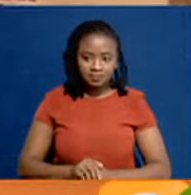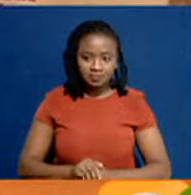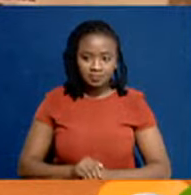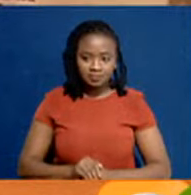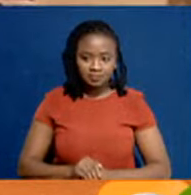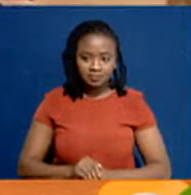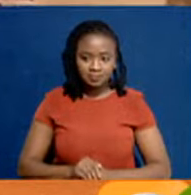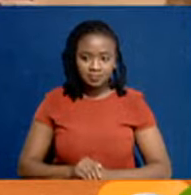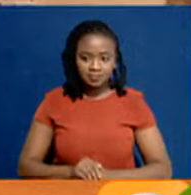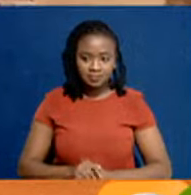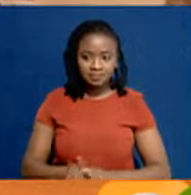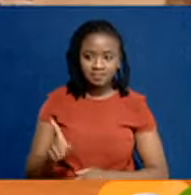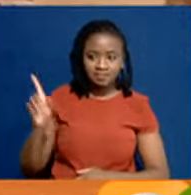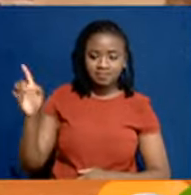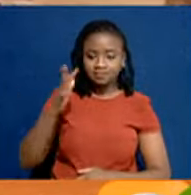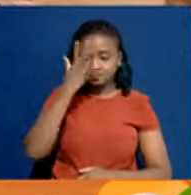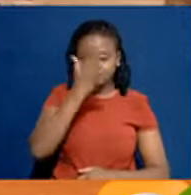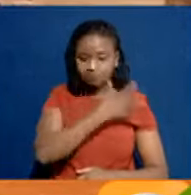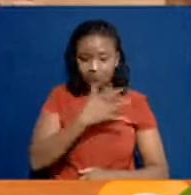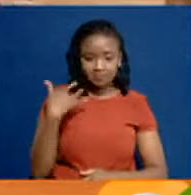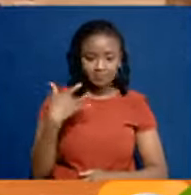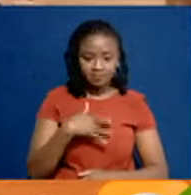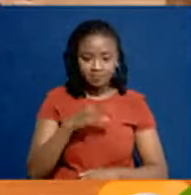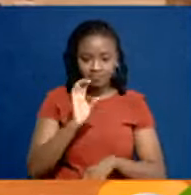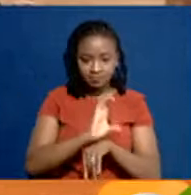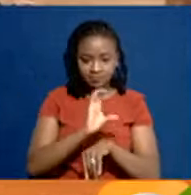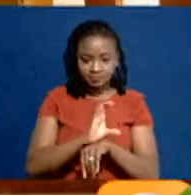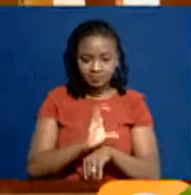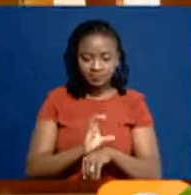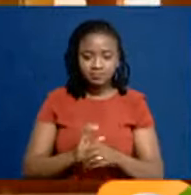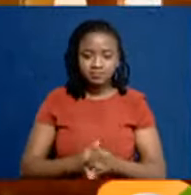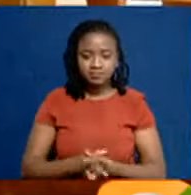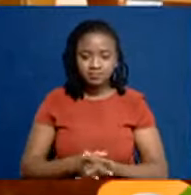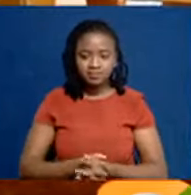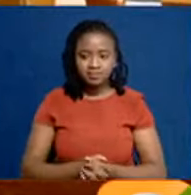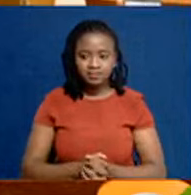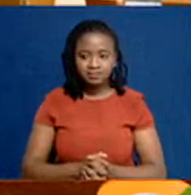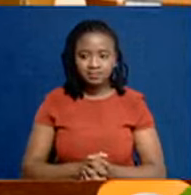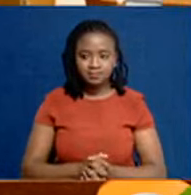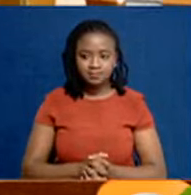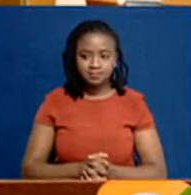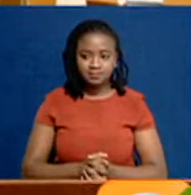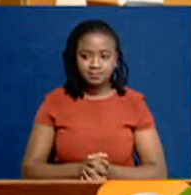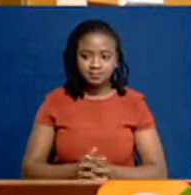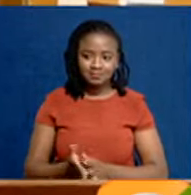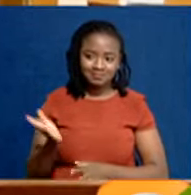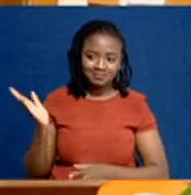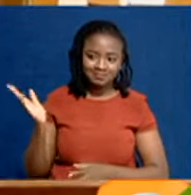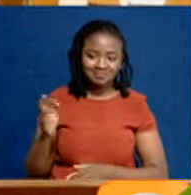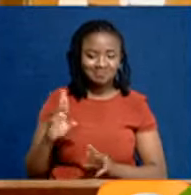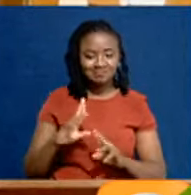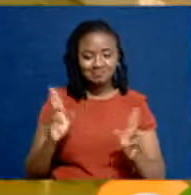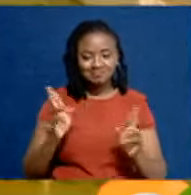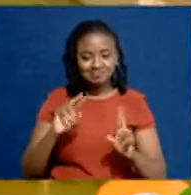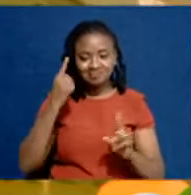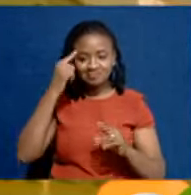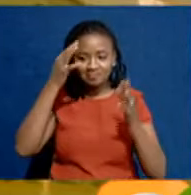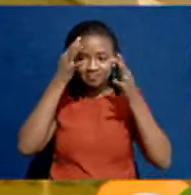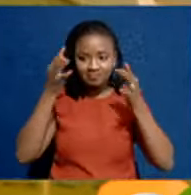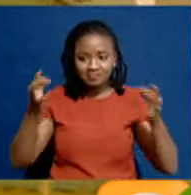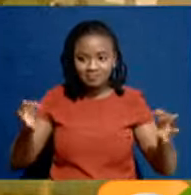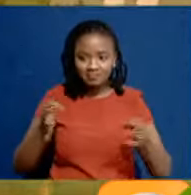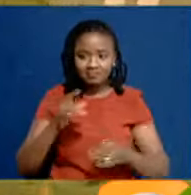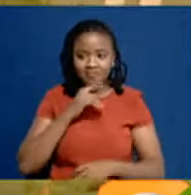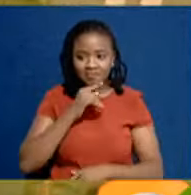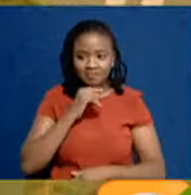Our Lady of Fatima Catholic Church in Kangundo, Machakos County. And the stage was set for 70-year-old Michael